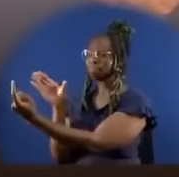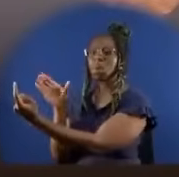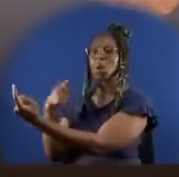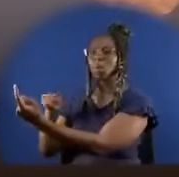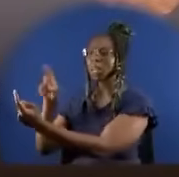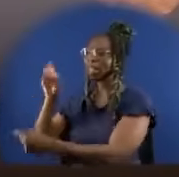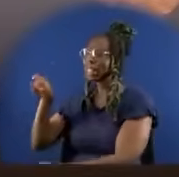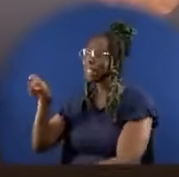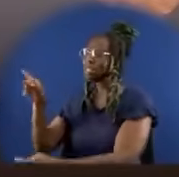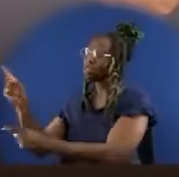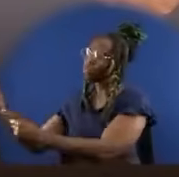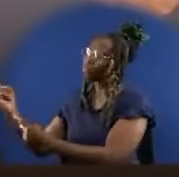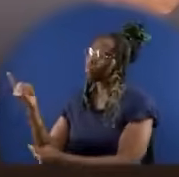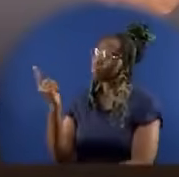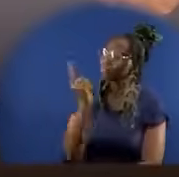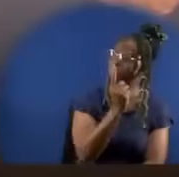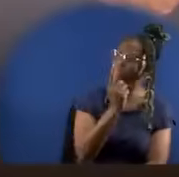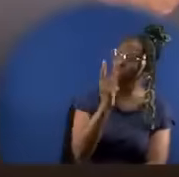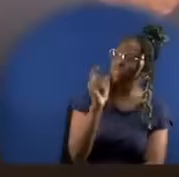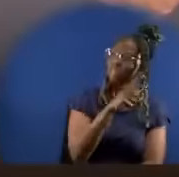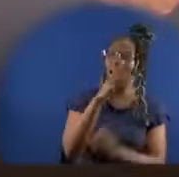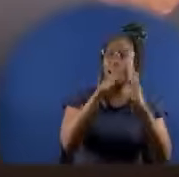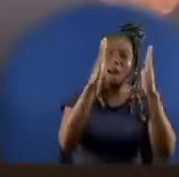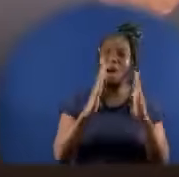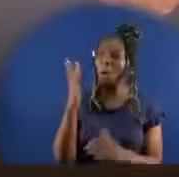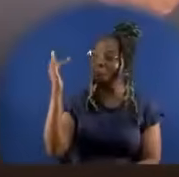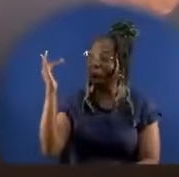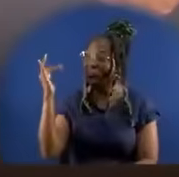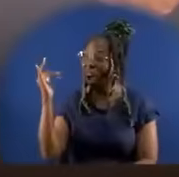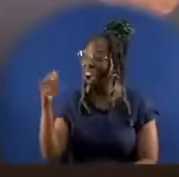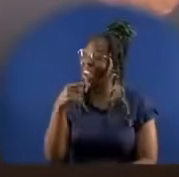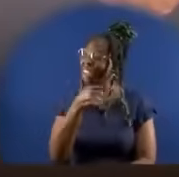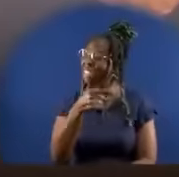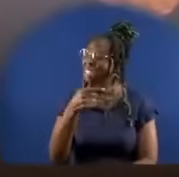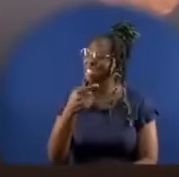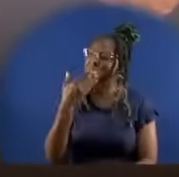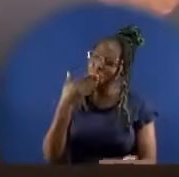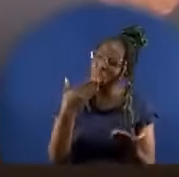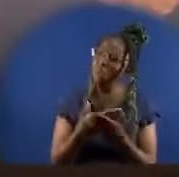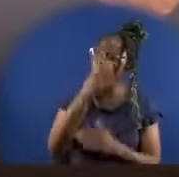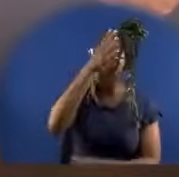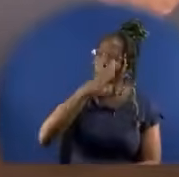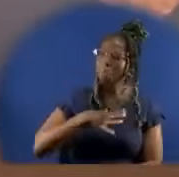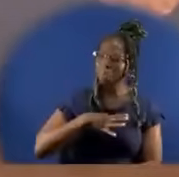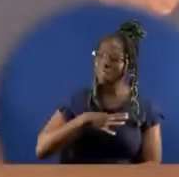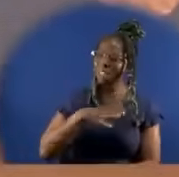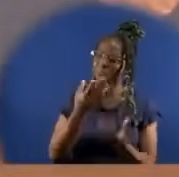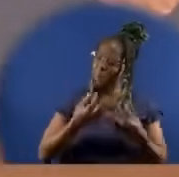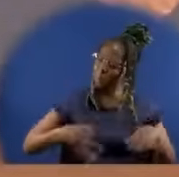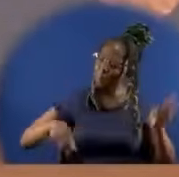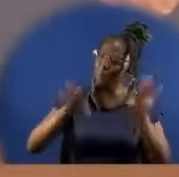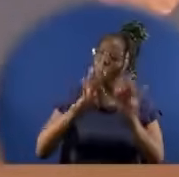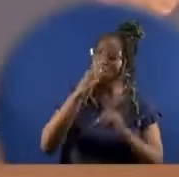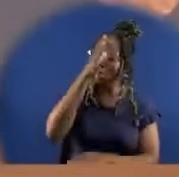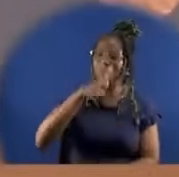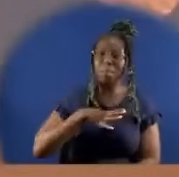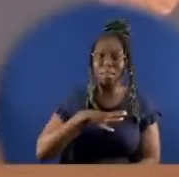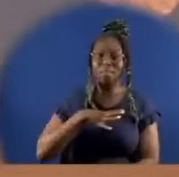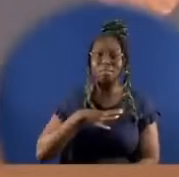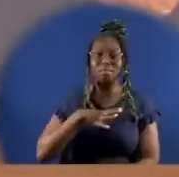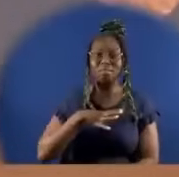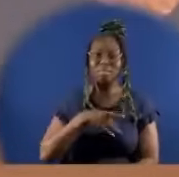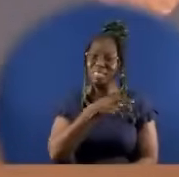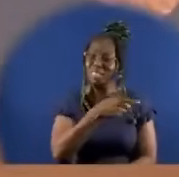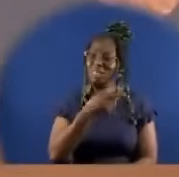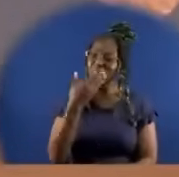back to the centurion's house because he's a good man. He's a worthy man. As a matter of fact, he's such